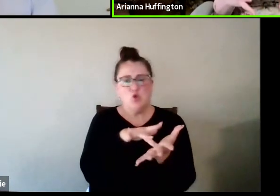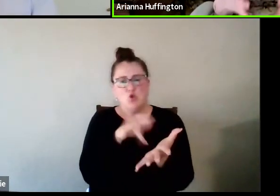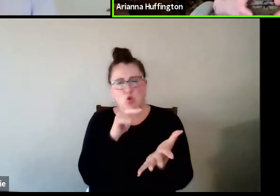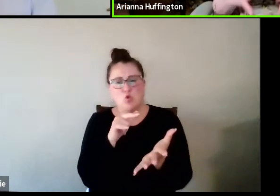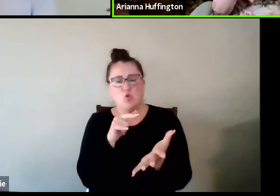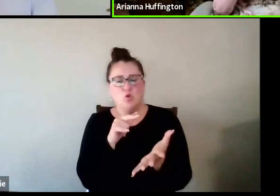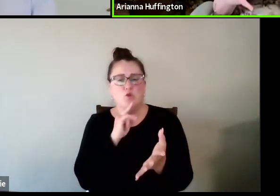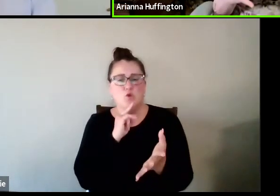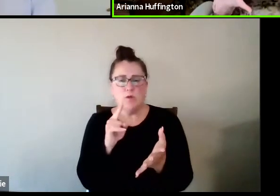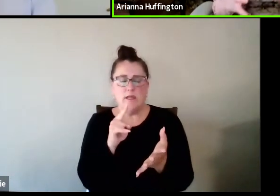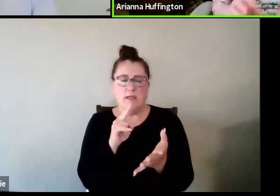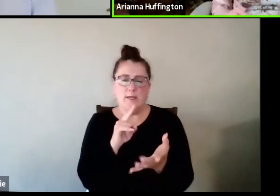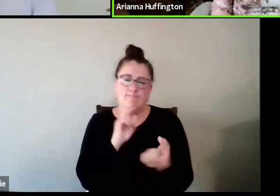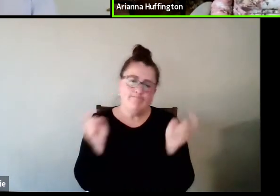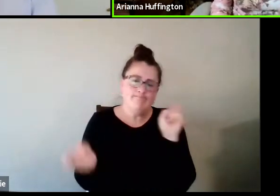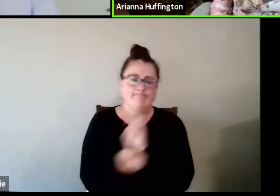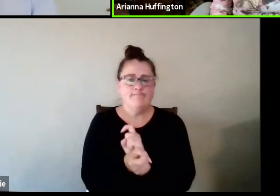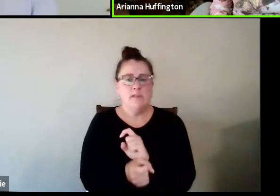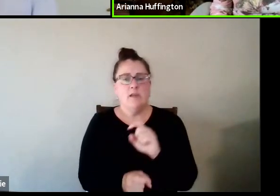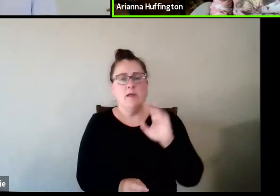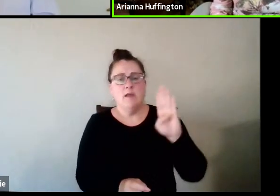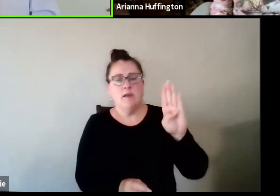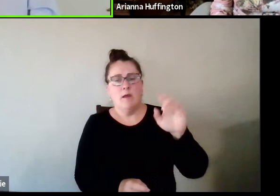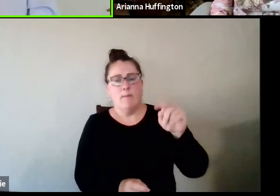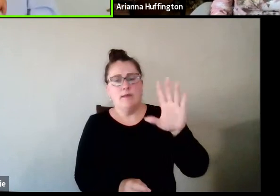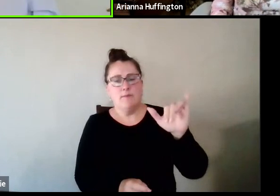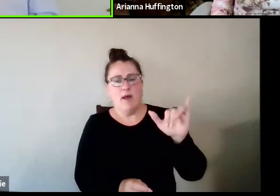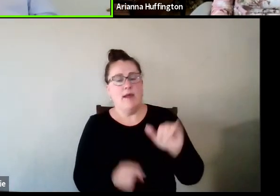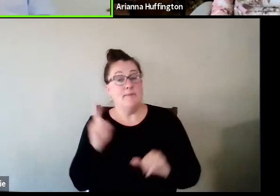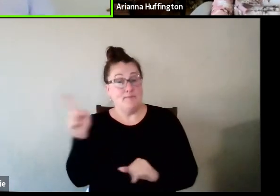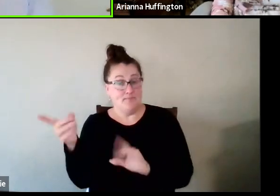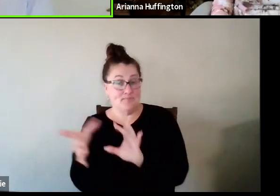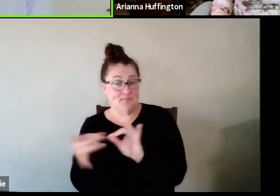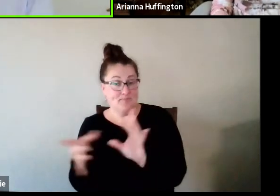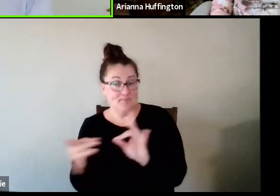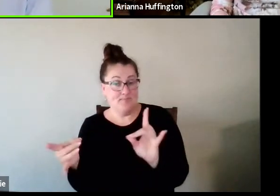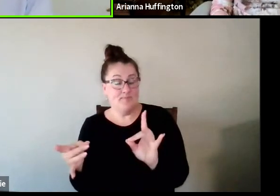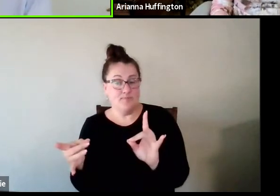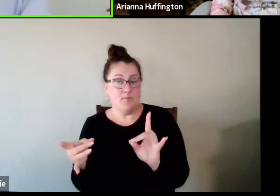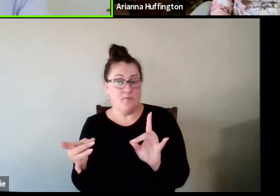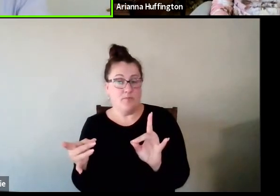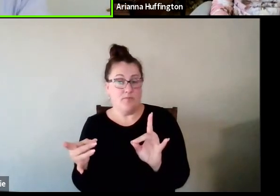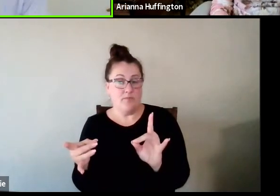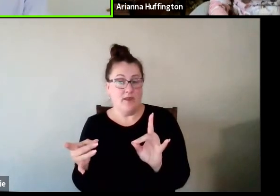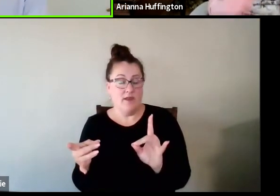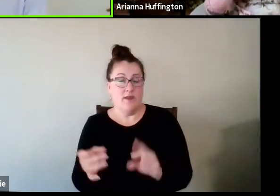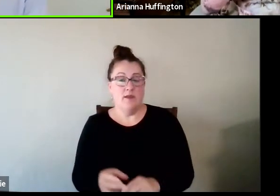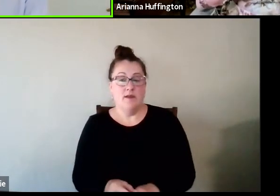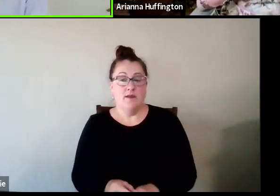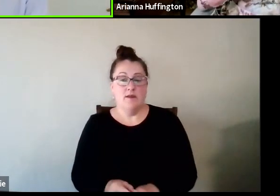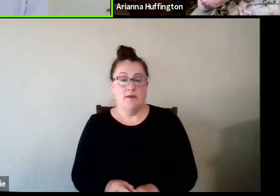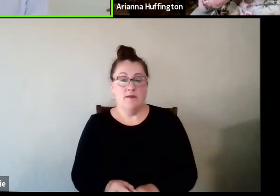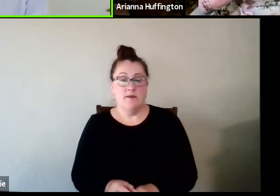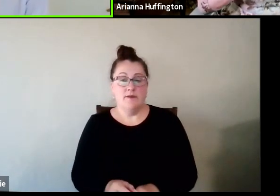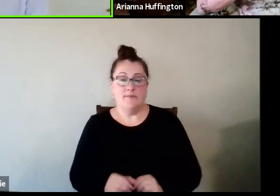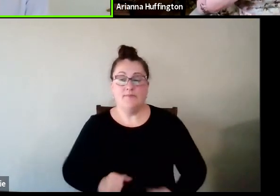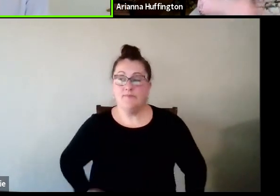Best Buy. So tell us about that. Yeah, and you know, in one